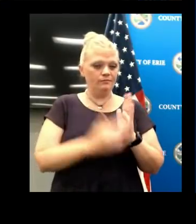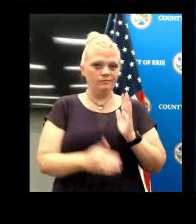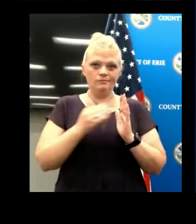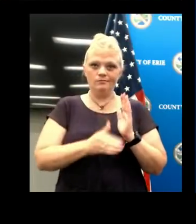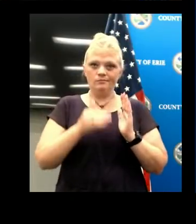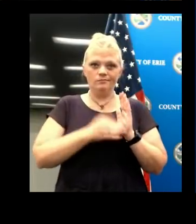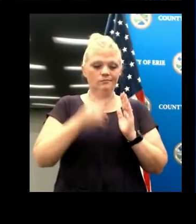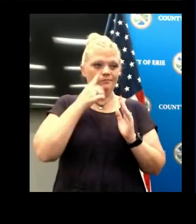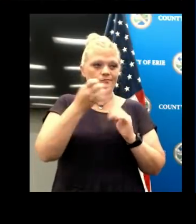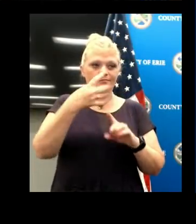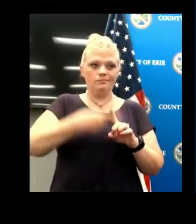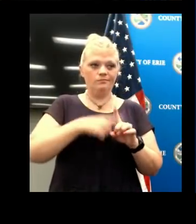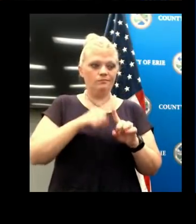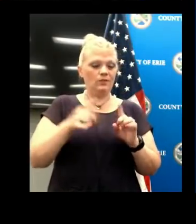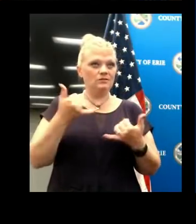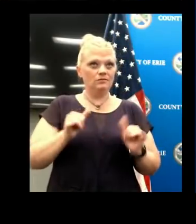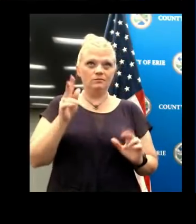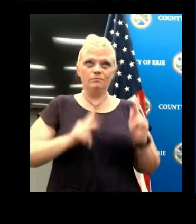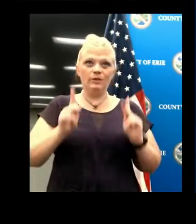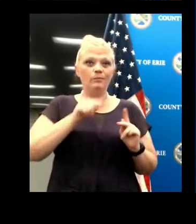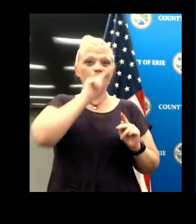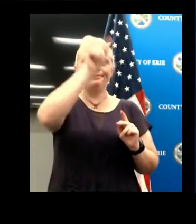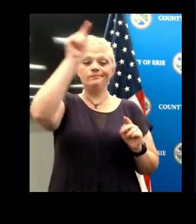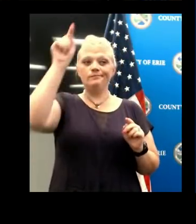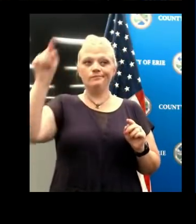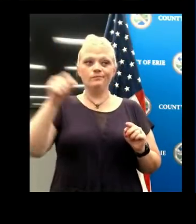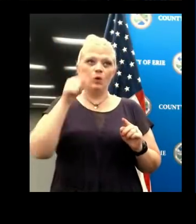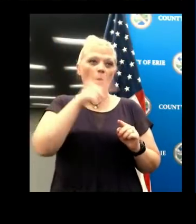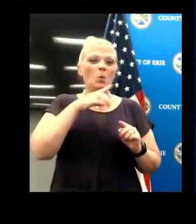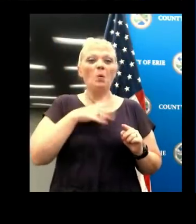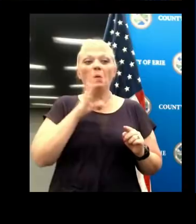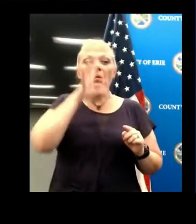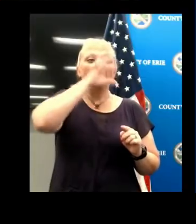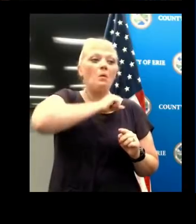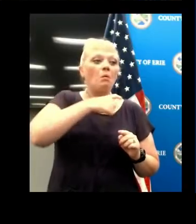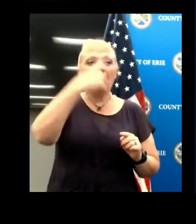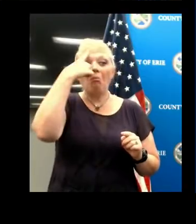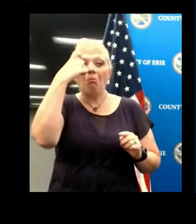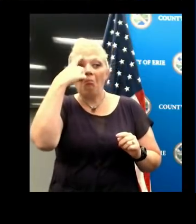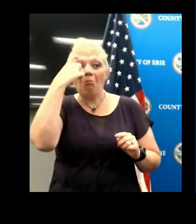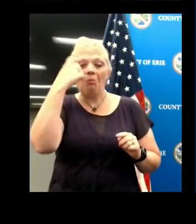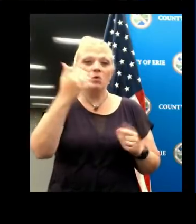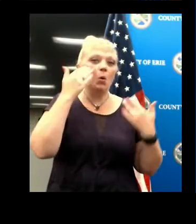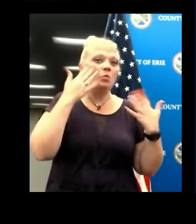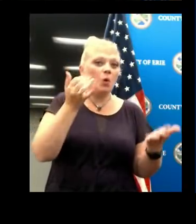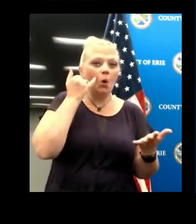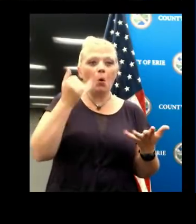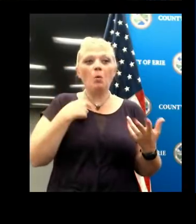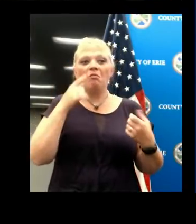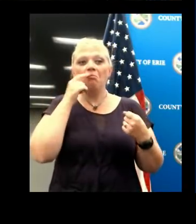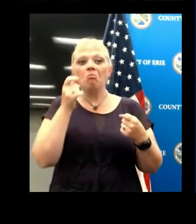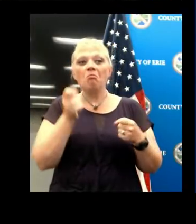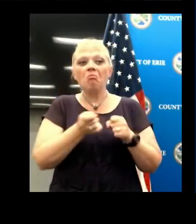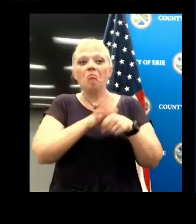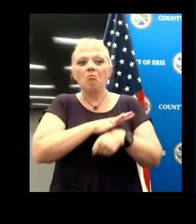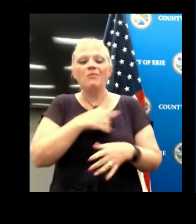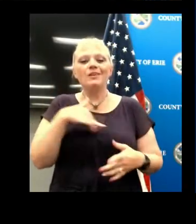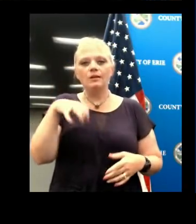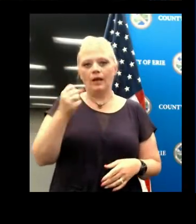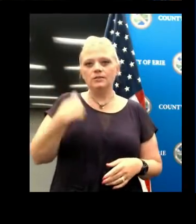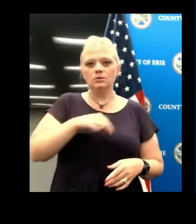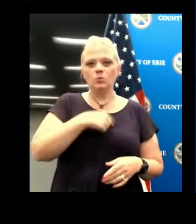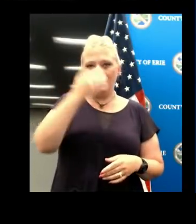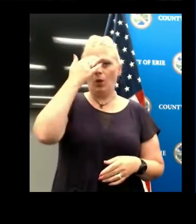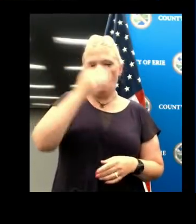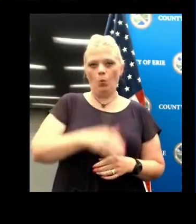some months now, but there are still folks out there saying these were presumed positive cases. You really don't know if they had COVID-19. We know they had